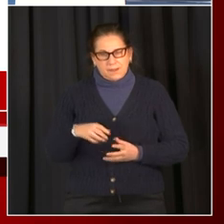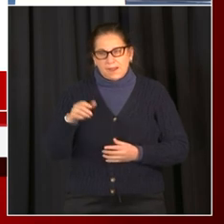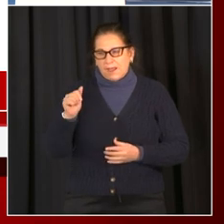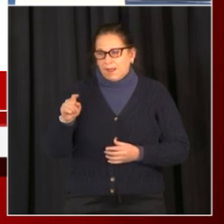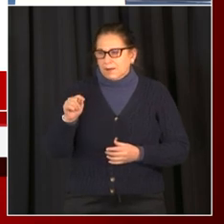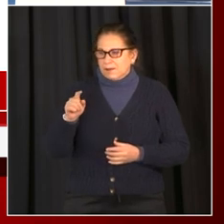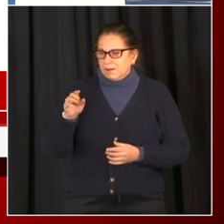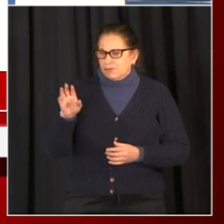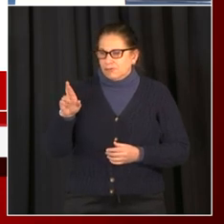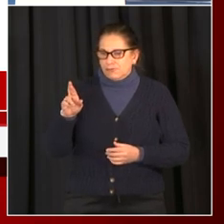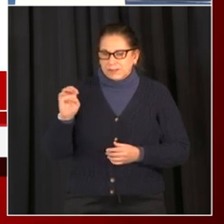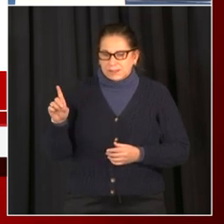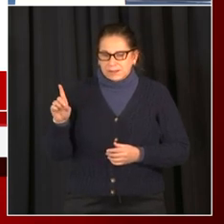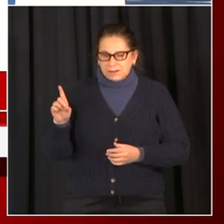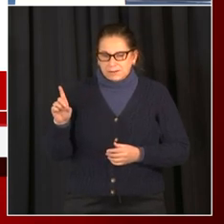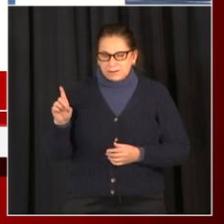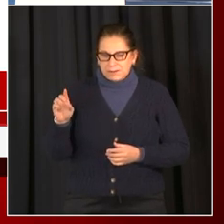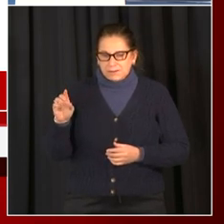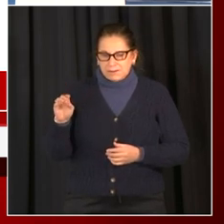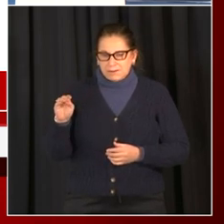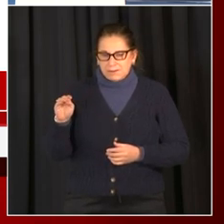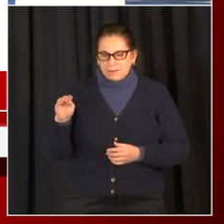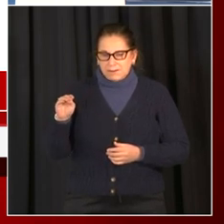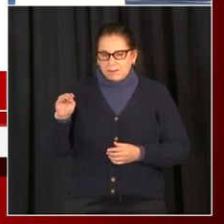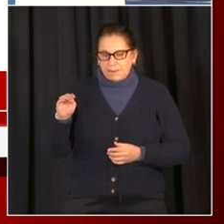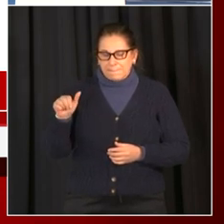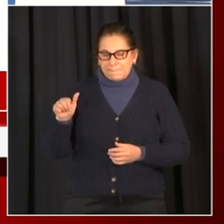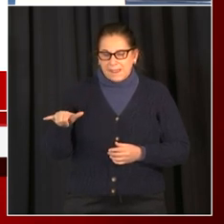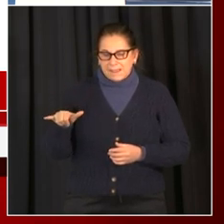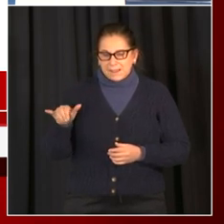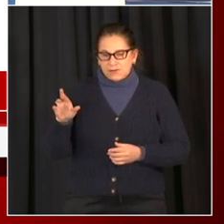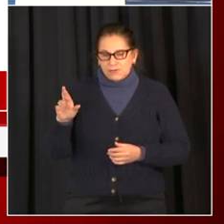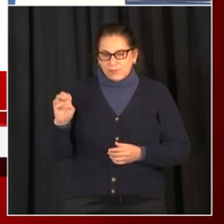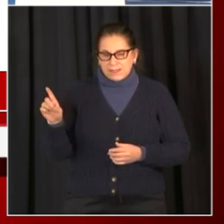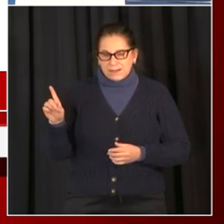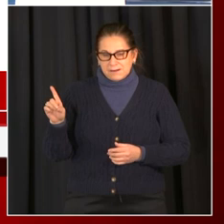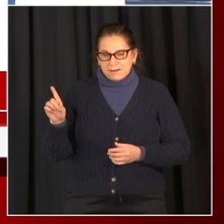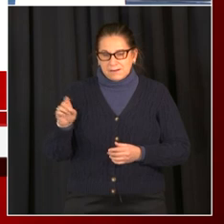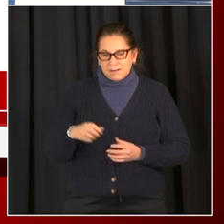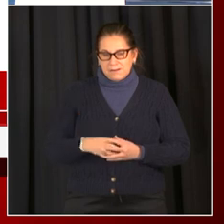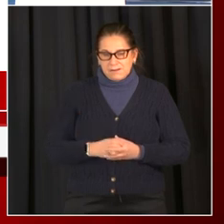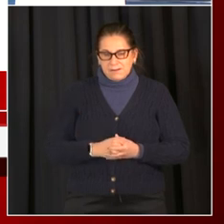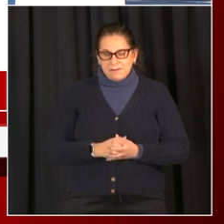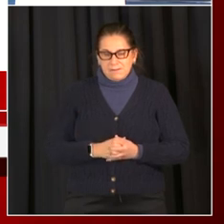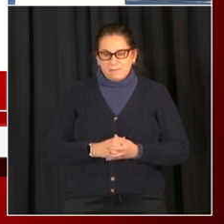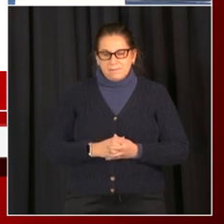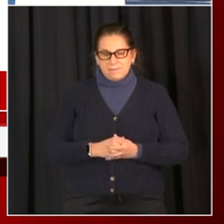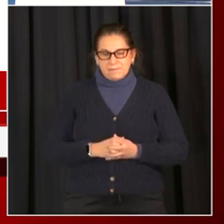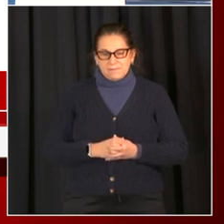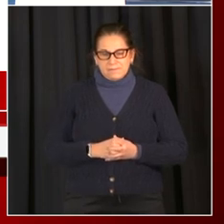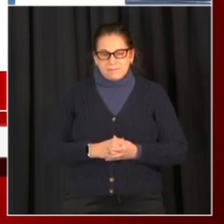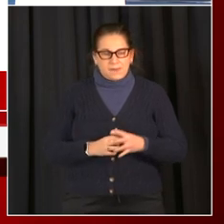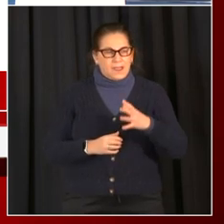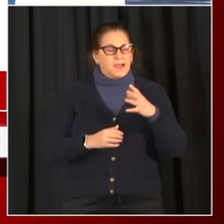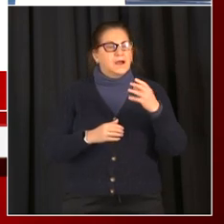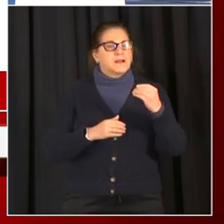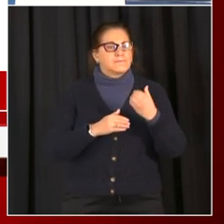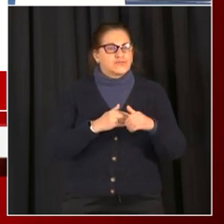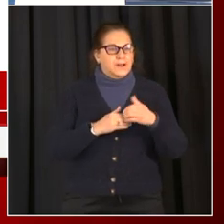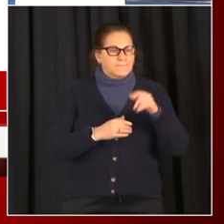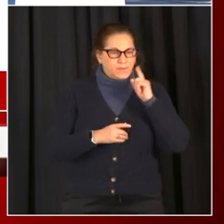Unity Healthcare, Brentwood, as well as Upper Cardozo, and Bread for the City. Additionally, we're partnering with Safeway pharmacies and